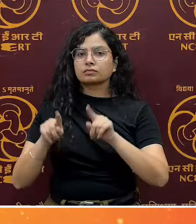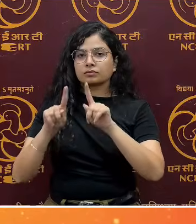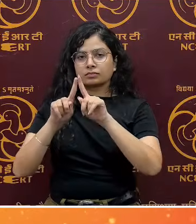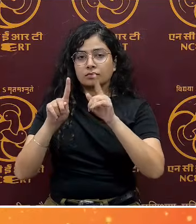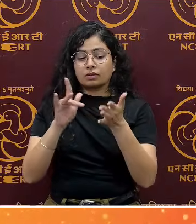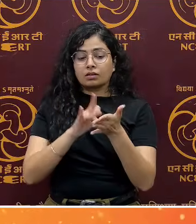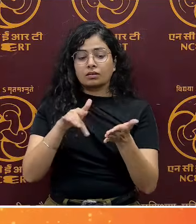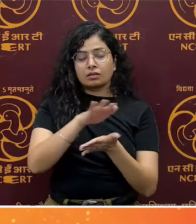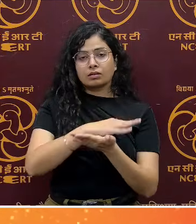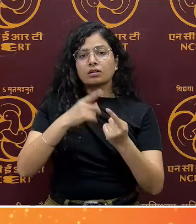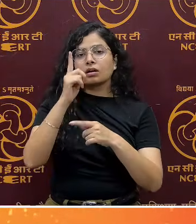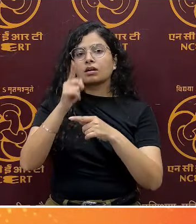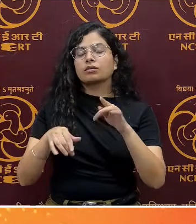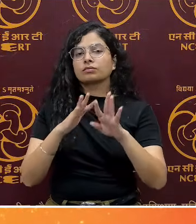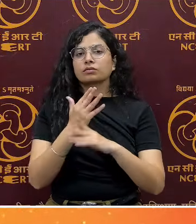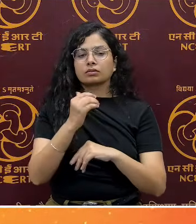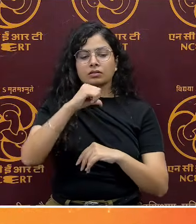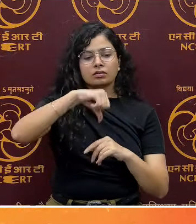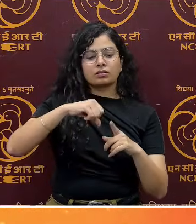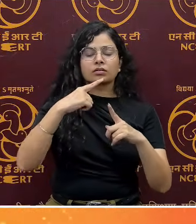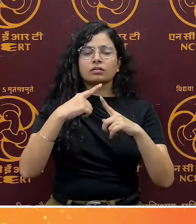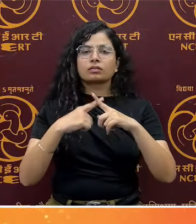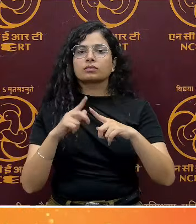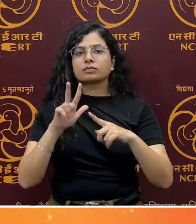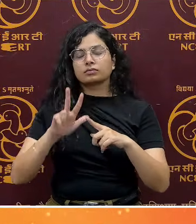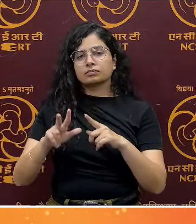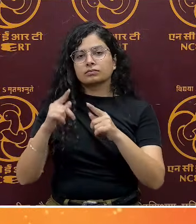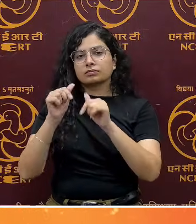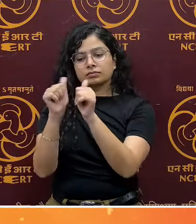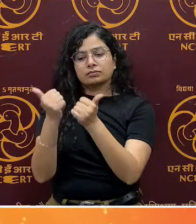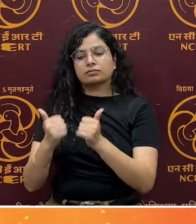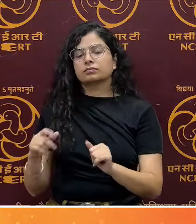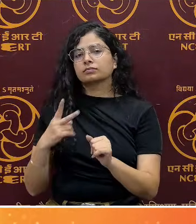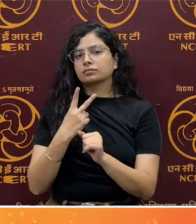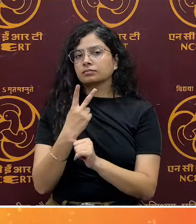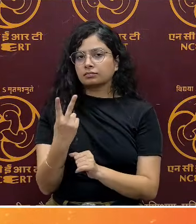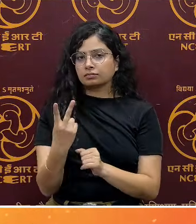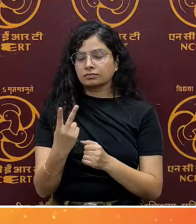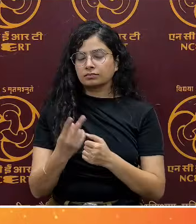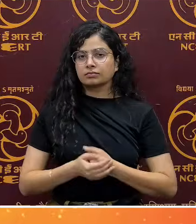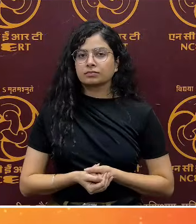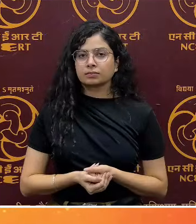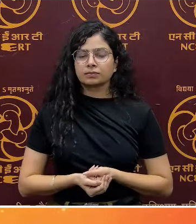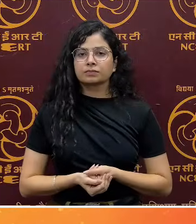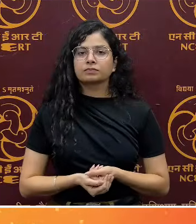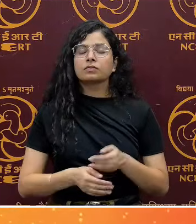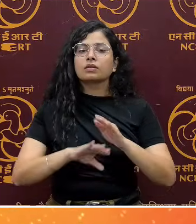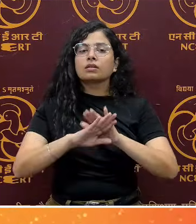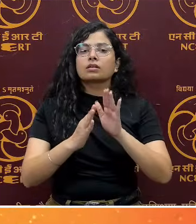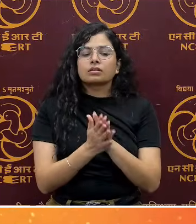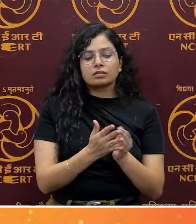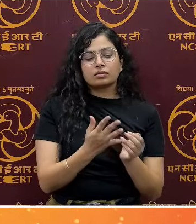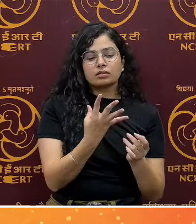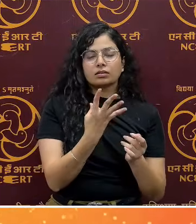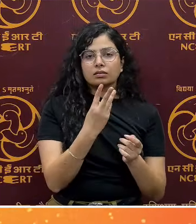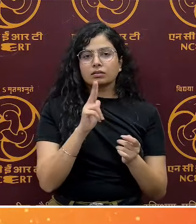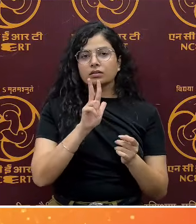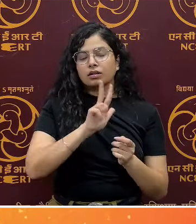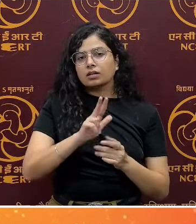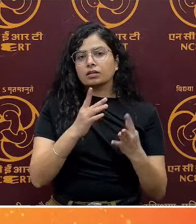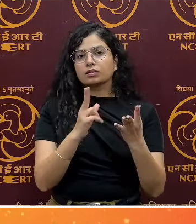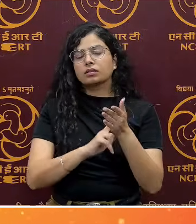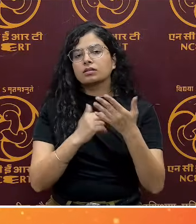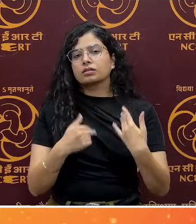of the half will be 9 into 8 divided by 2. So what will be the sum of 8 natural numbers? It will be half of the